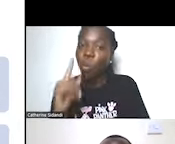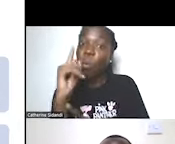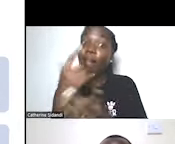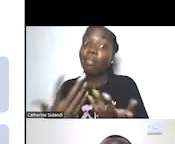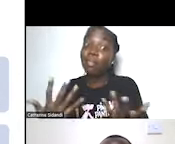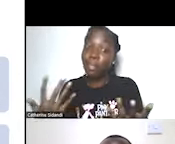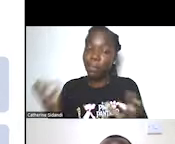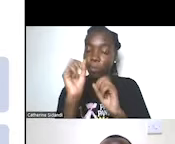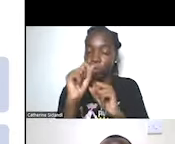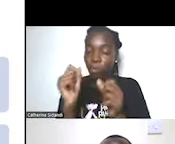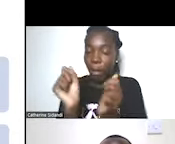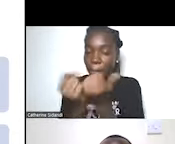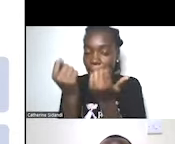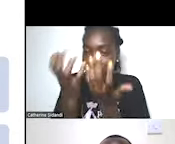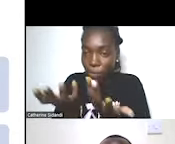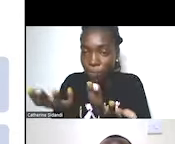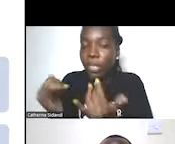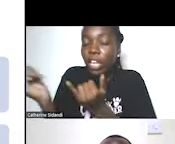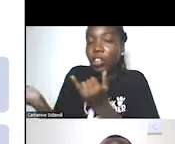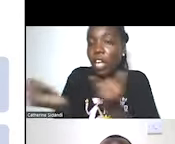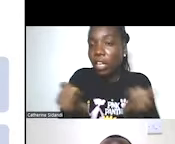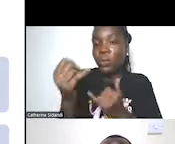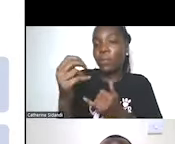the production manager will say that,